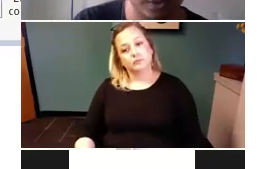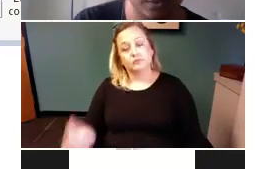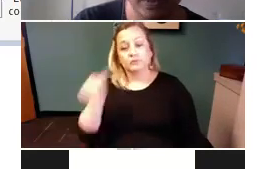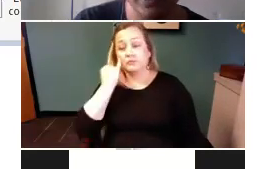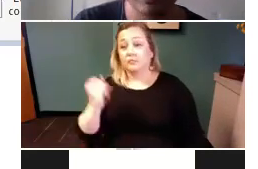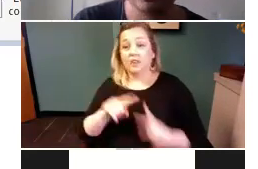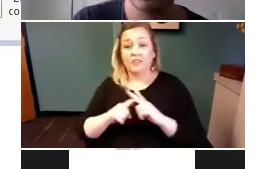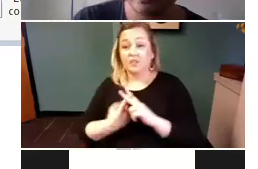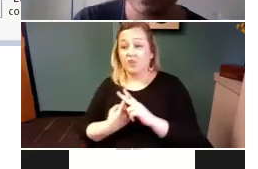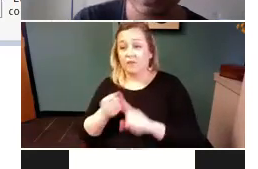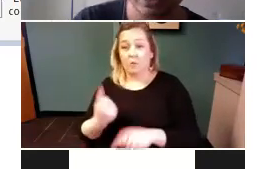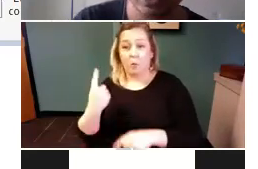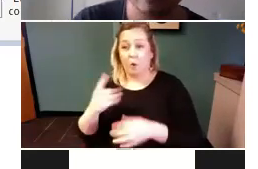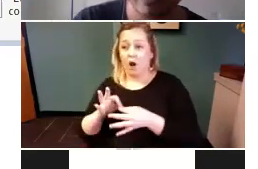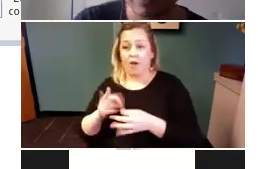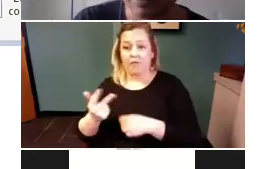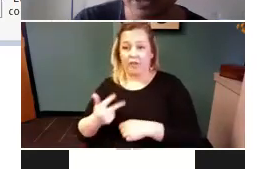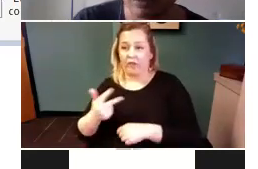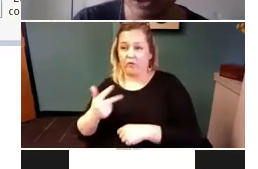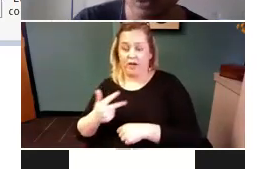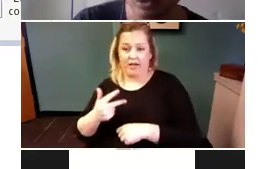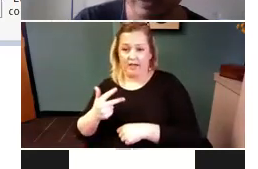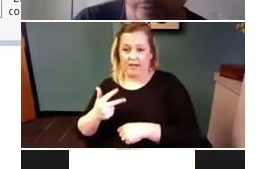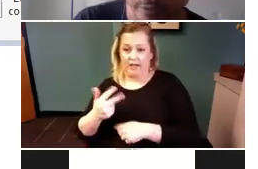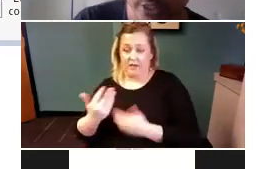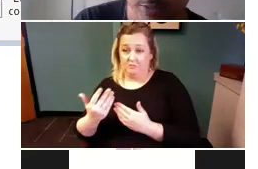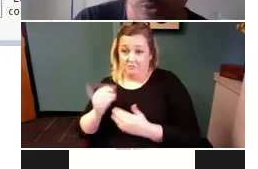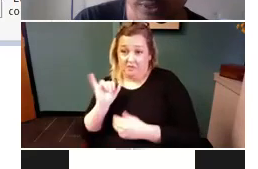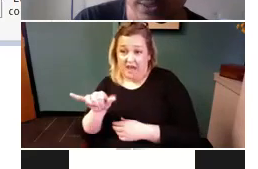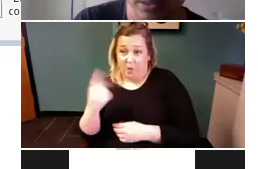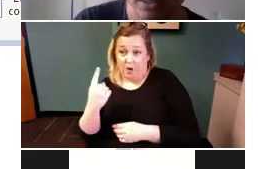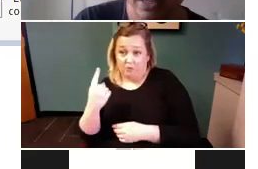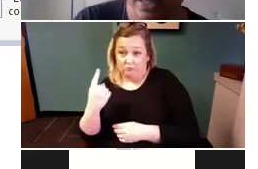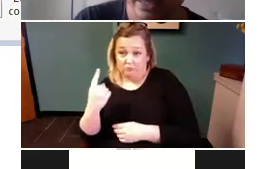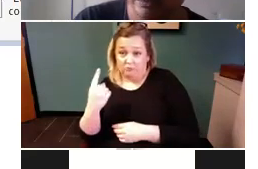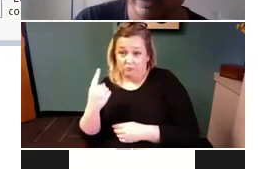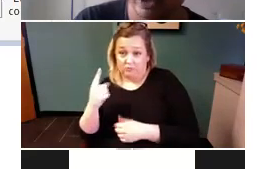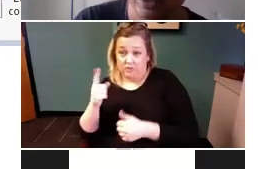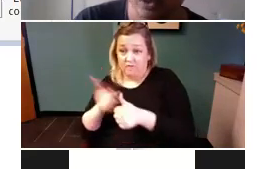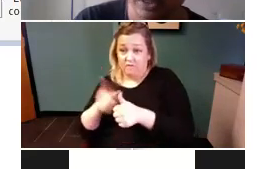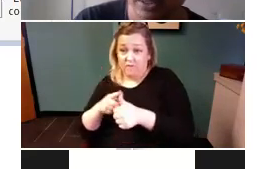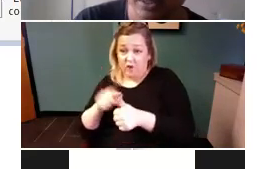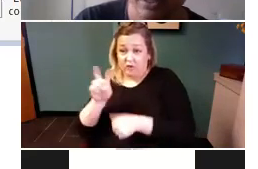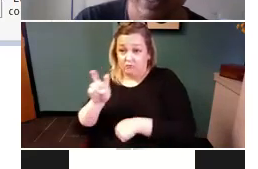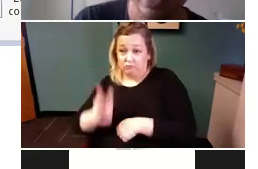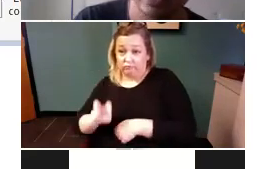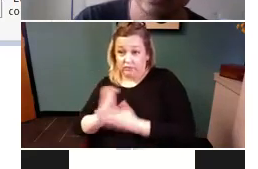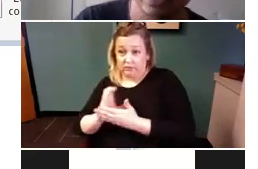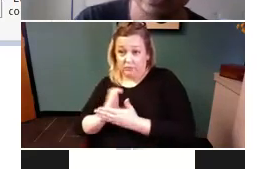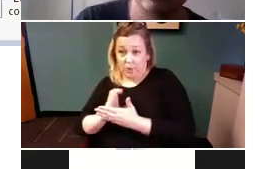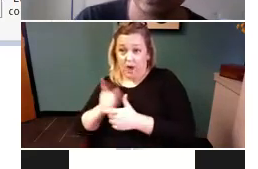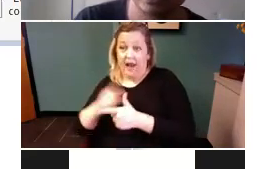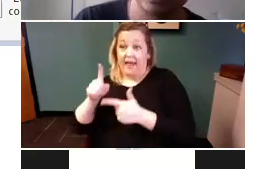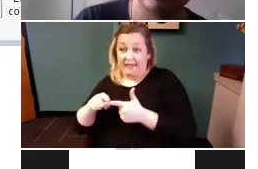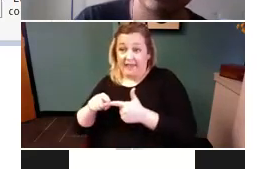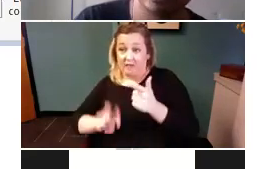3 nodes, right? So if we started off from this particular node, we would first explore this, and then we would explore this, and let's